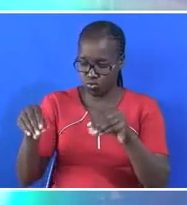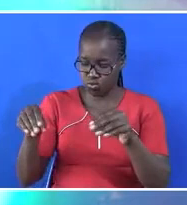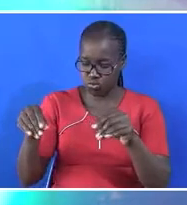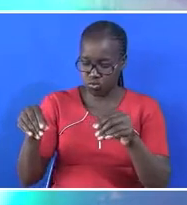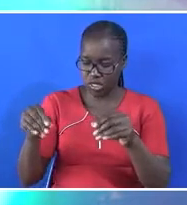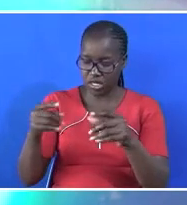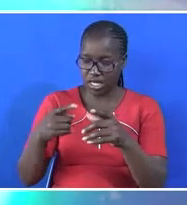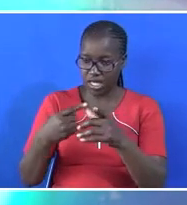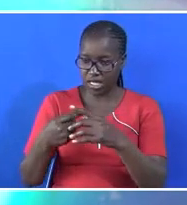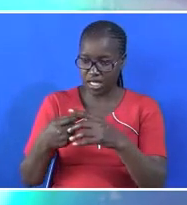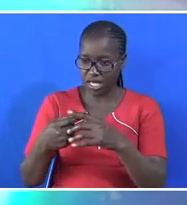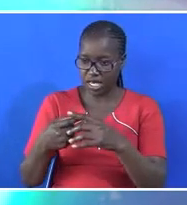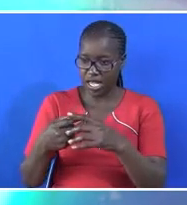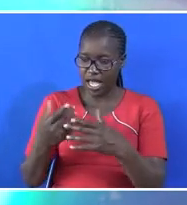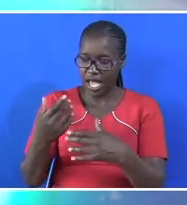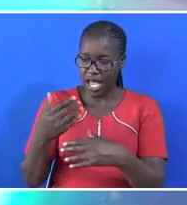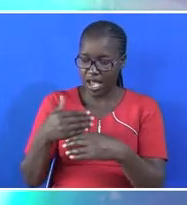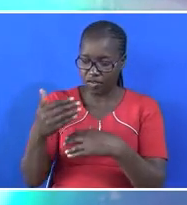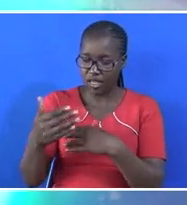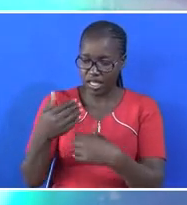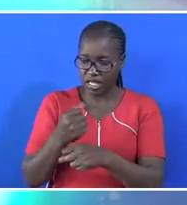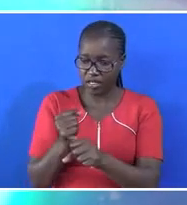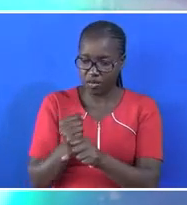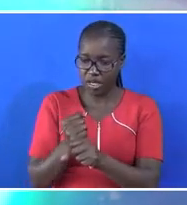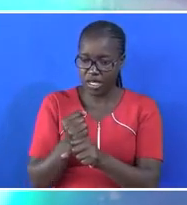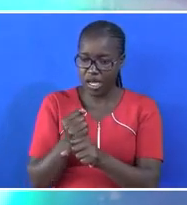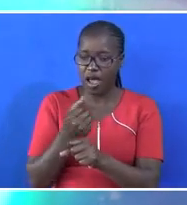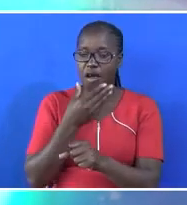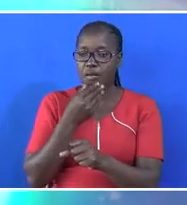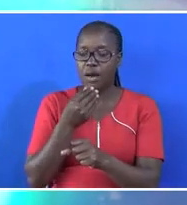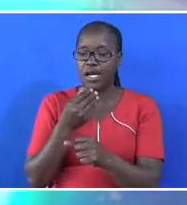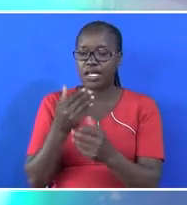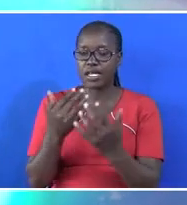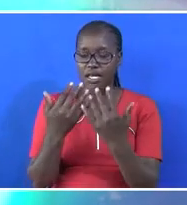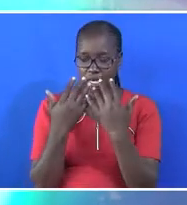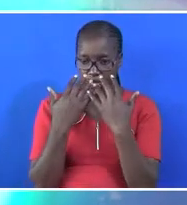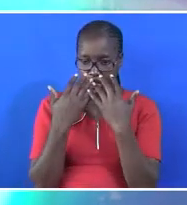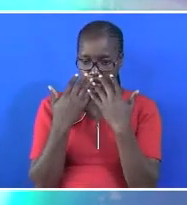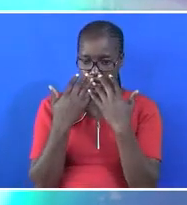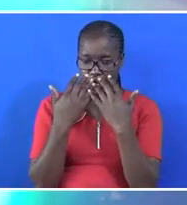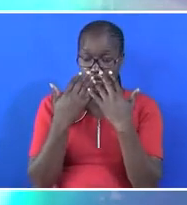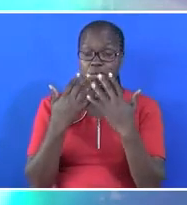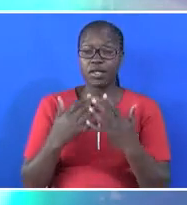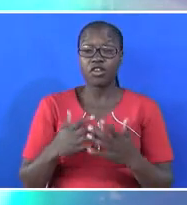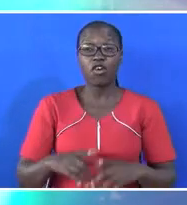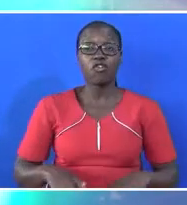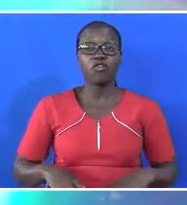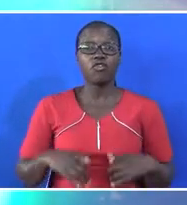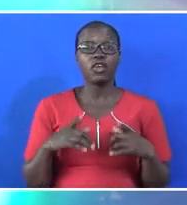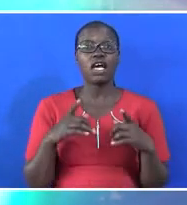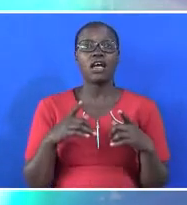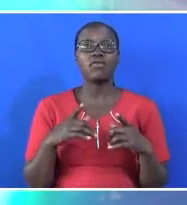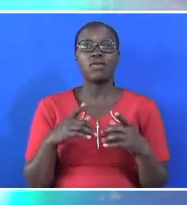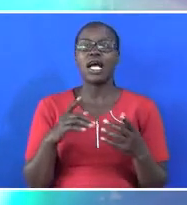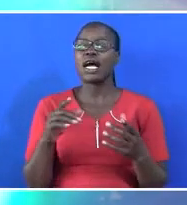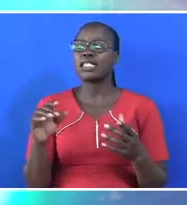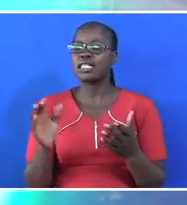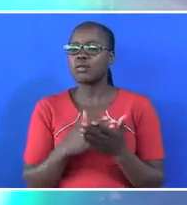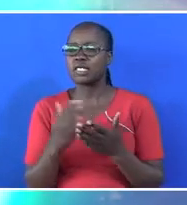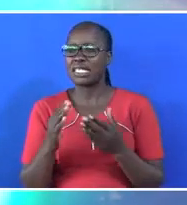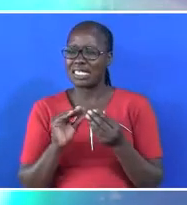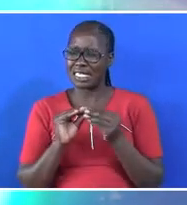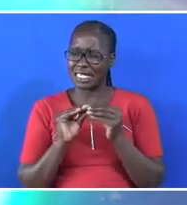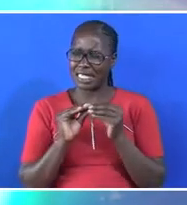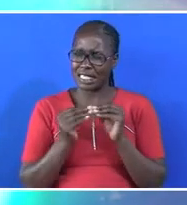then after he had formed man, he breathed in the man the breath of life. One professor said he kissed man into